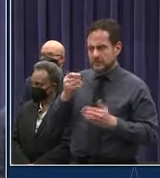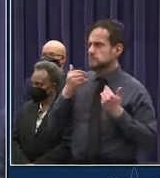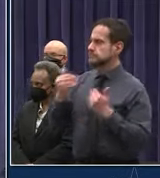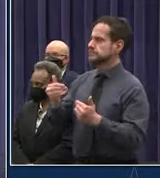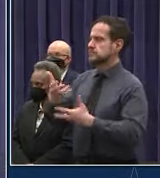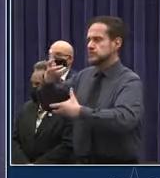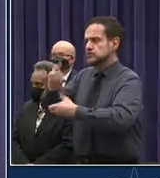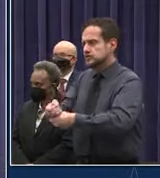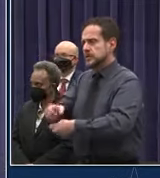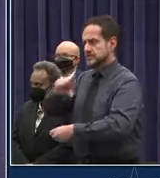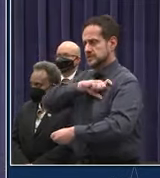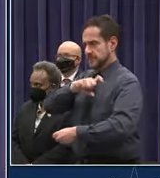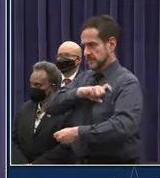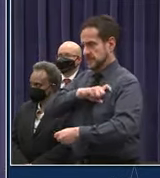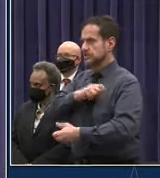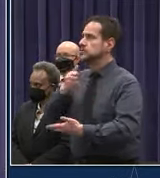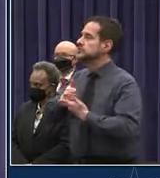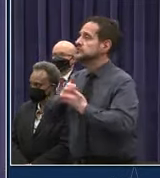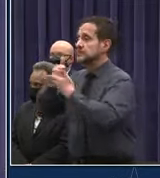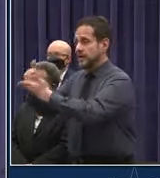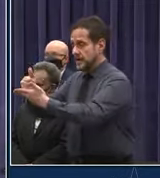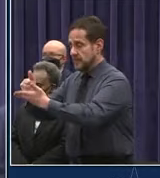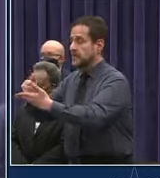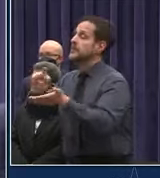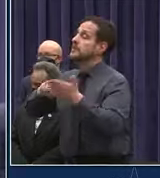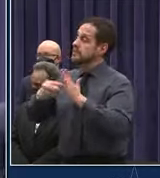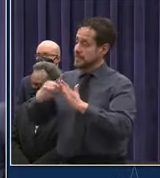trust for every officer,